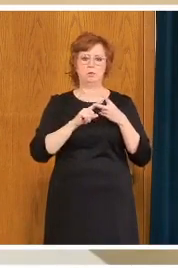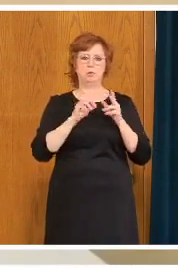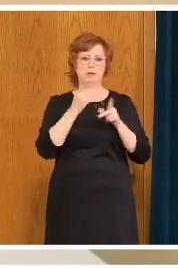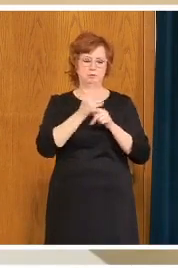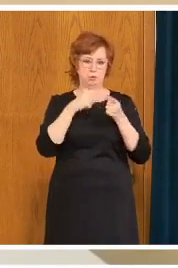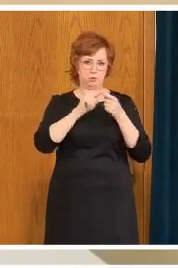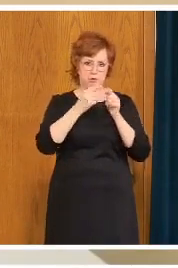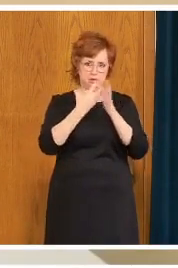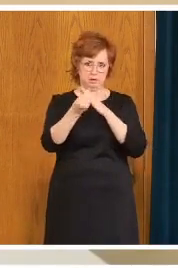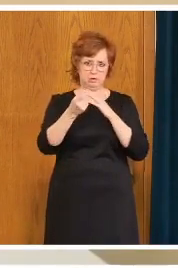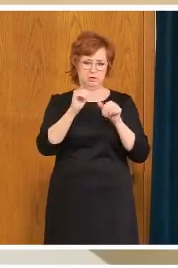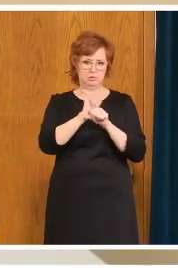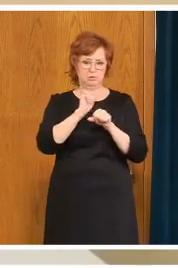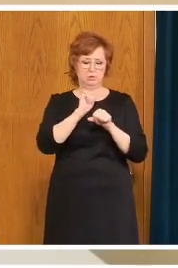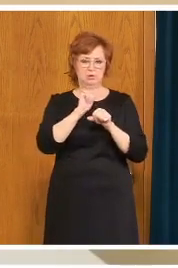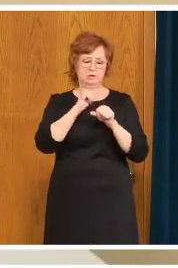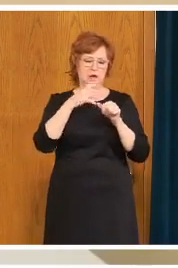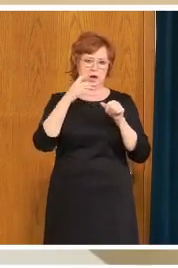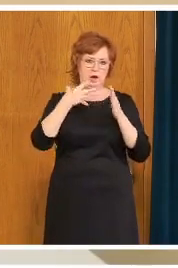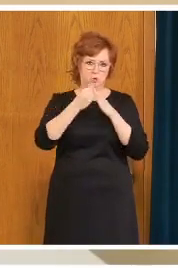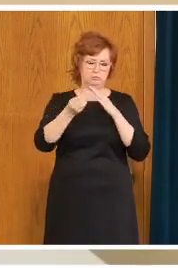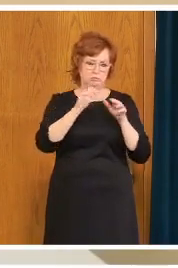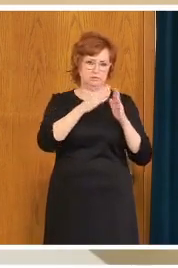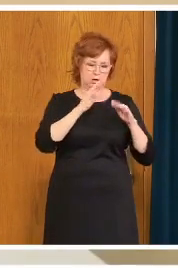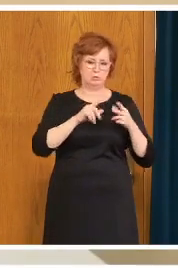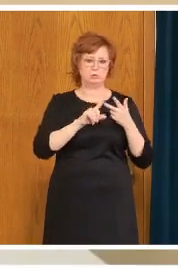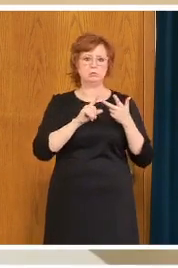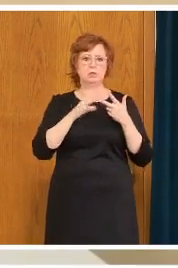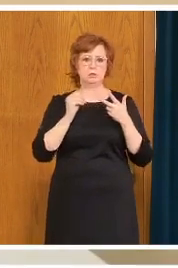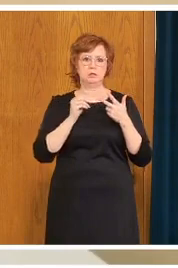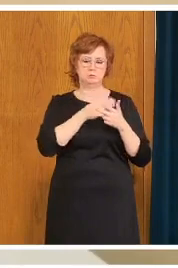vaccine when we become eligible. Make sure that the SHA runs